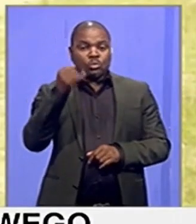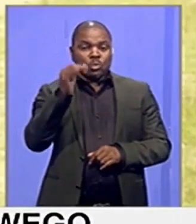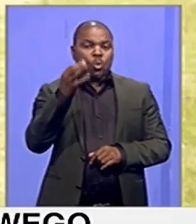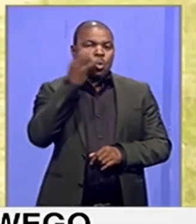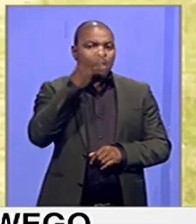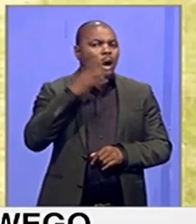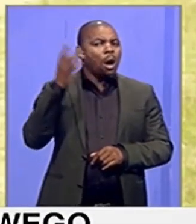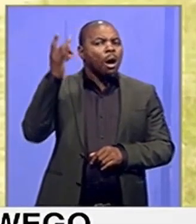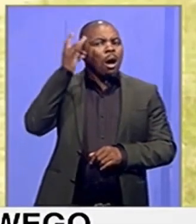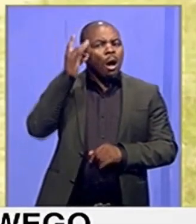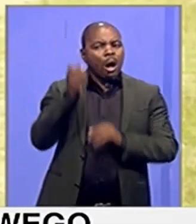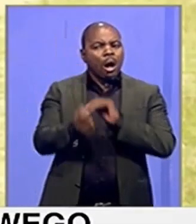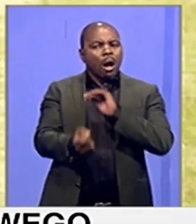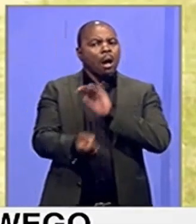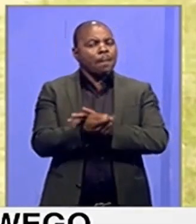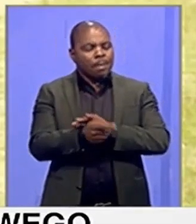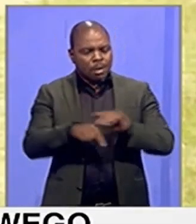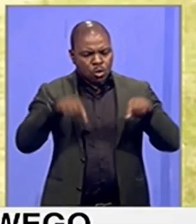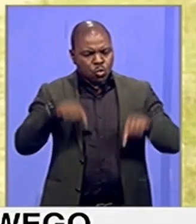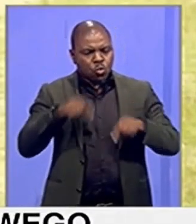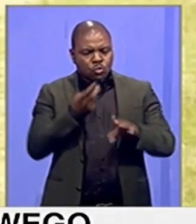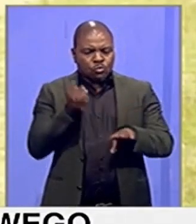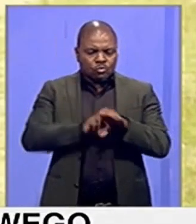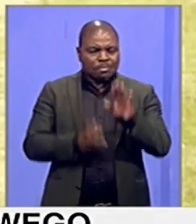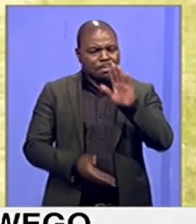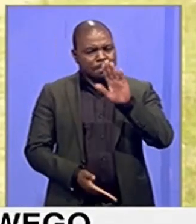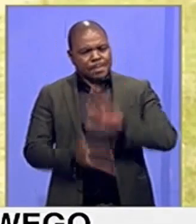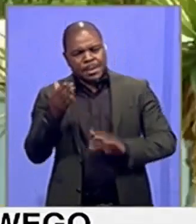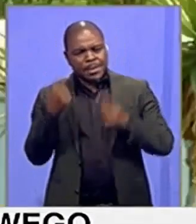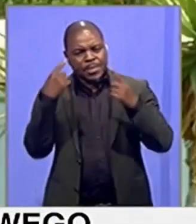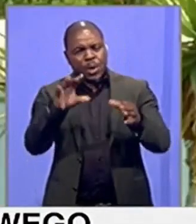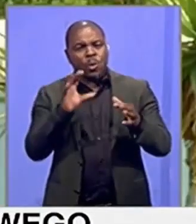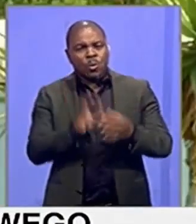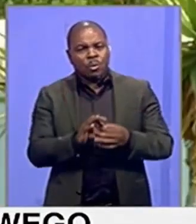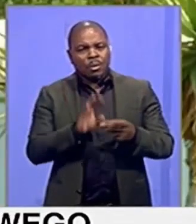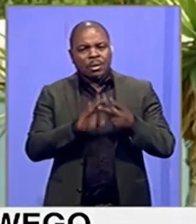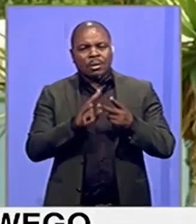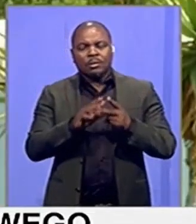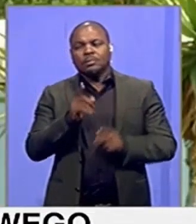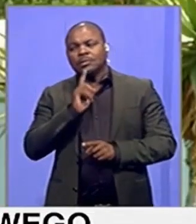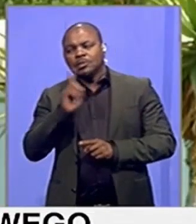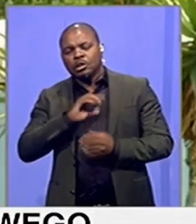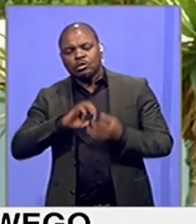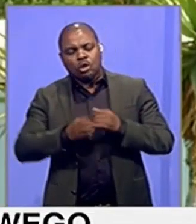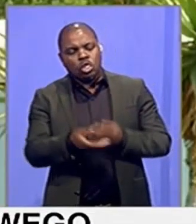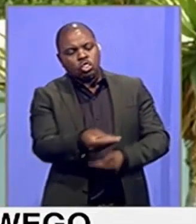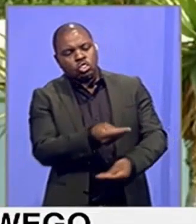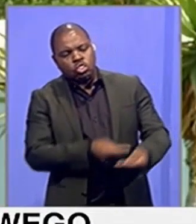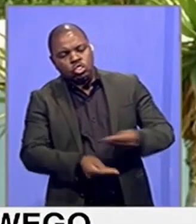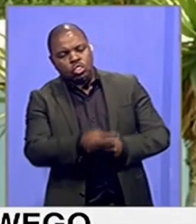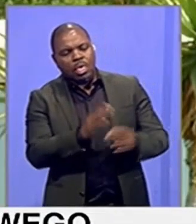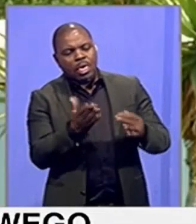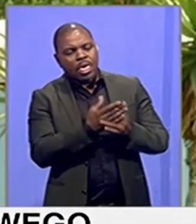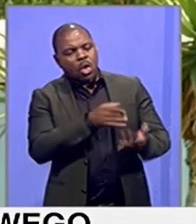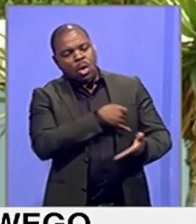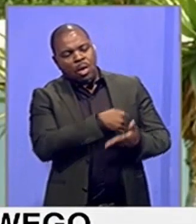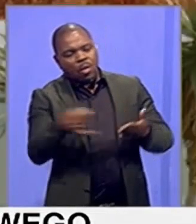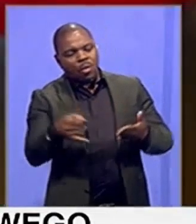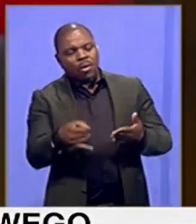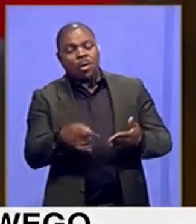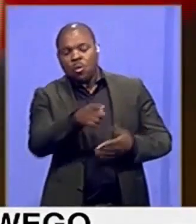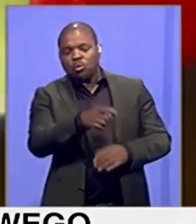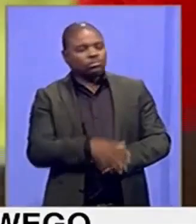kwa ka tiragalo ye a namela le semetsing o re barutiši ba ba lekile go mo fa šunya gore a phumule molato o e fela o nyaka